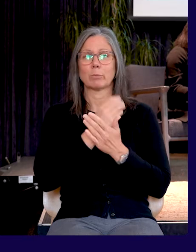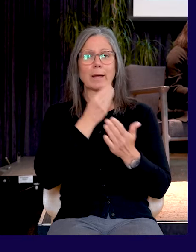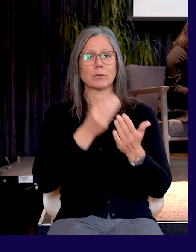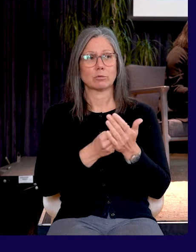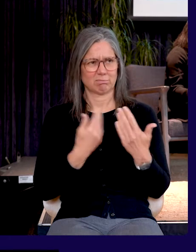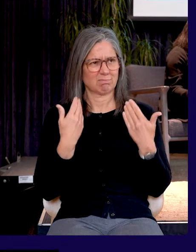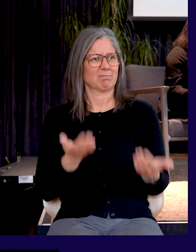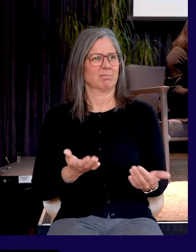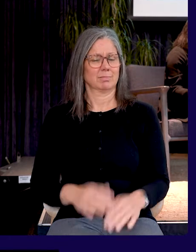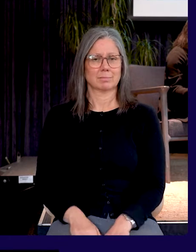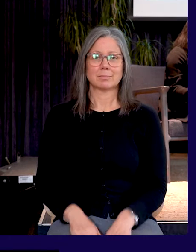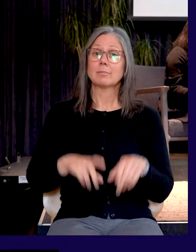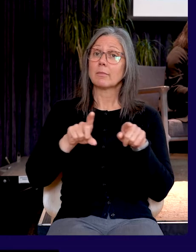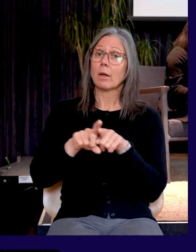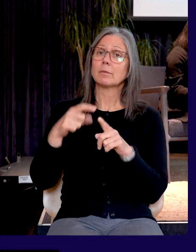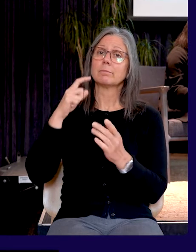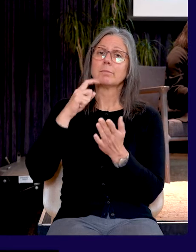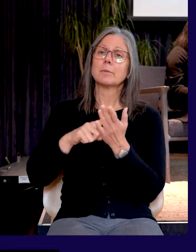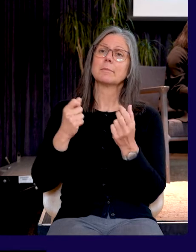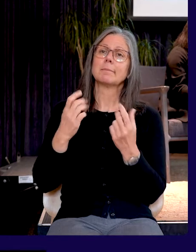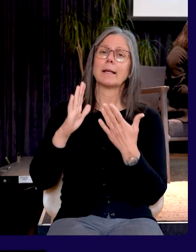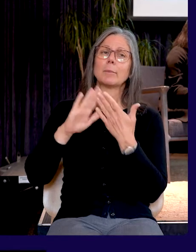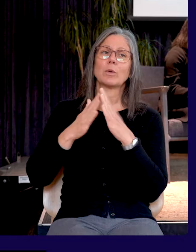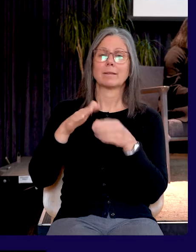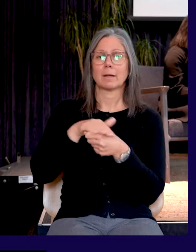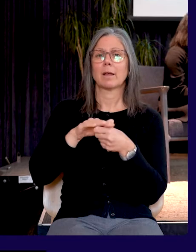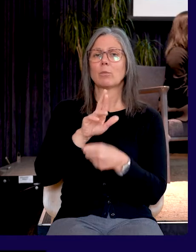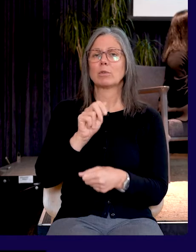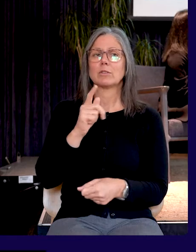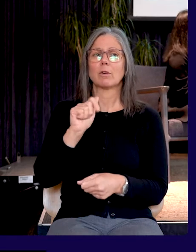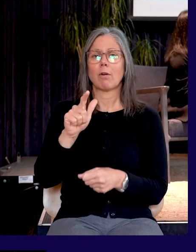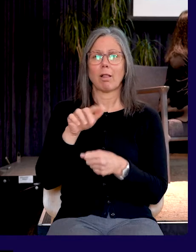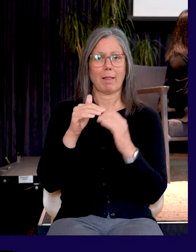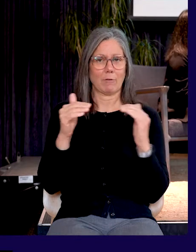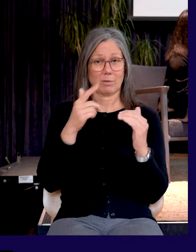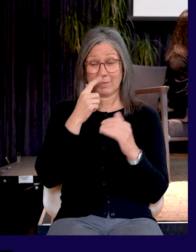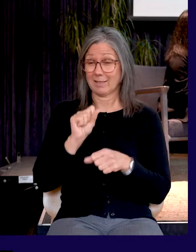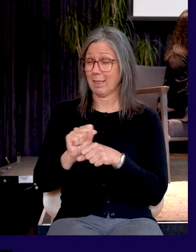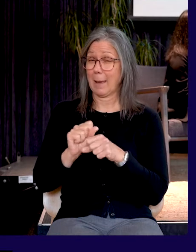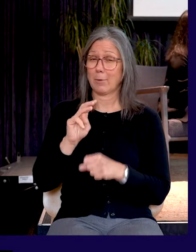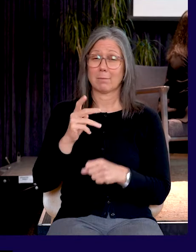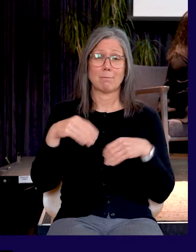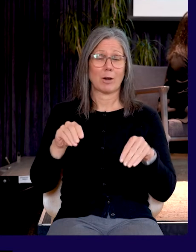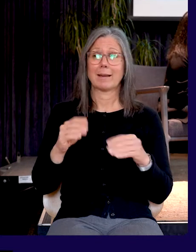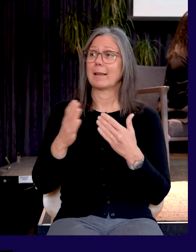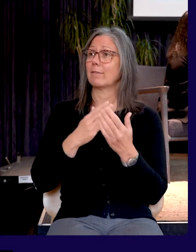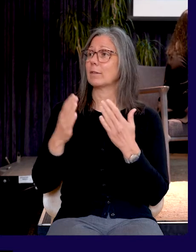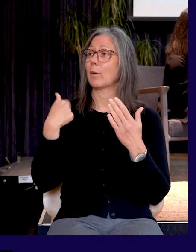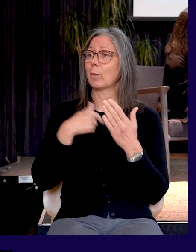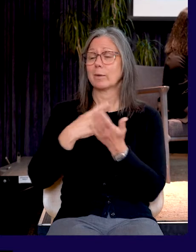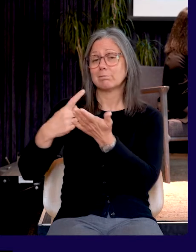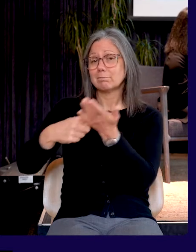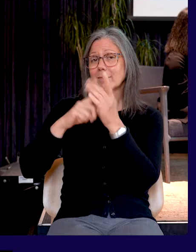think the other is that we're seeing a lot of communities at the regional level, because that is where the labor market still works. Even as, we have hybrid